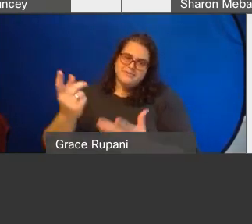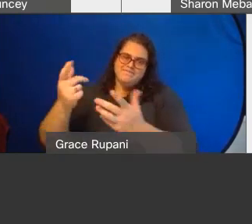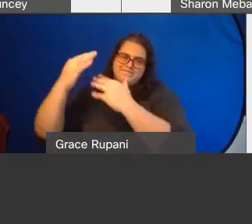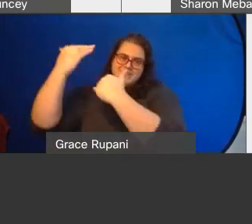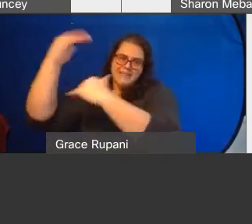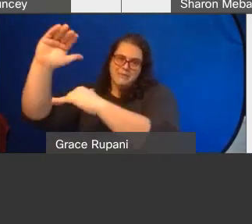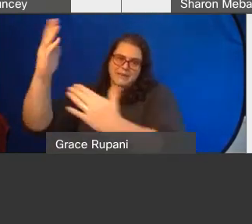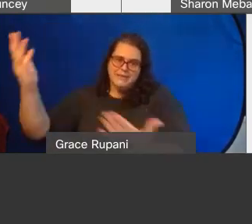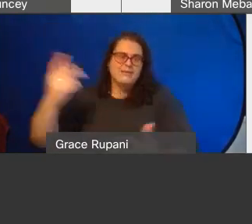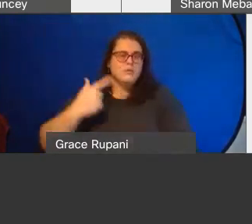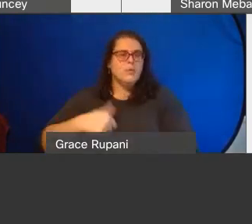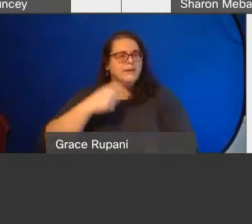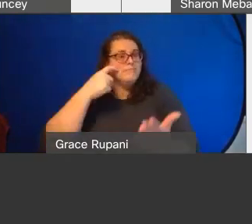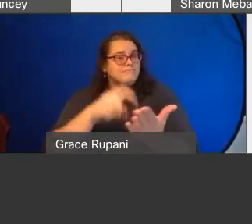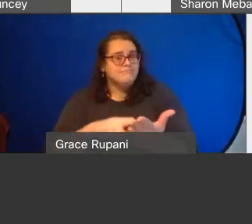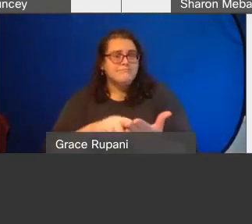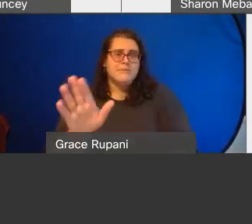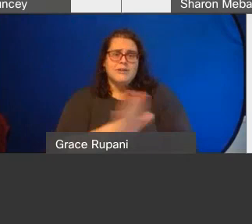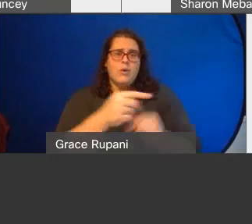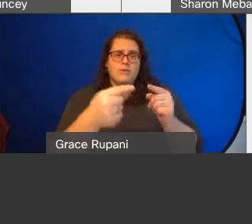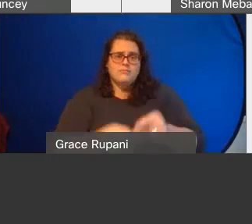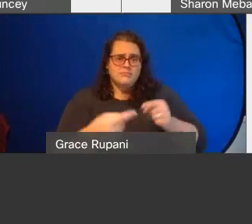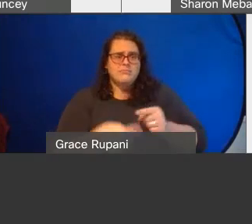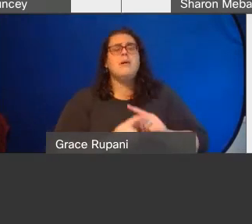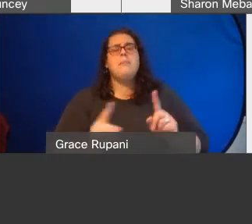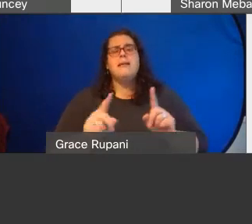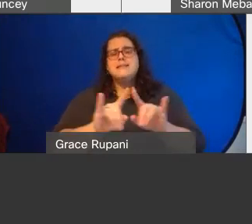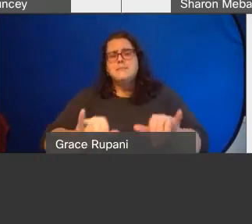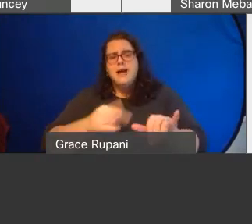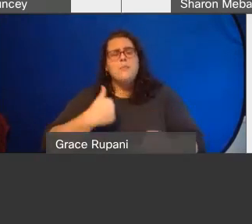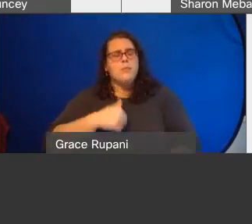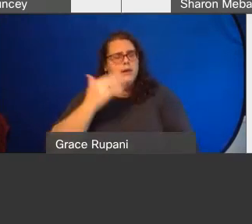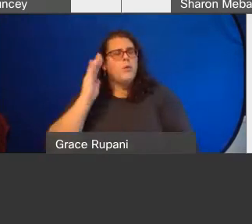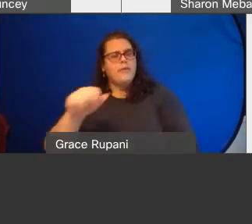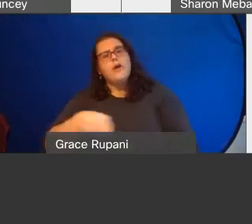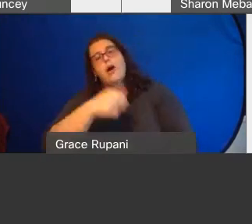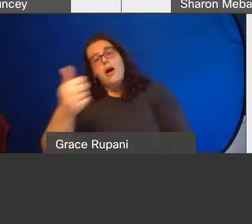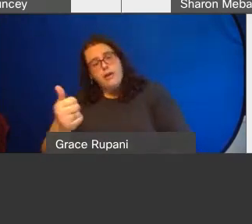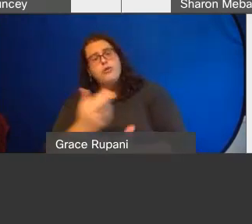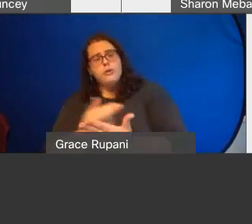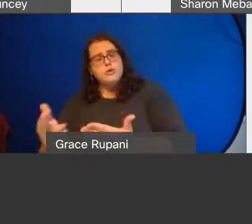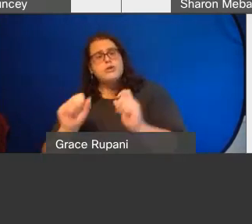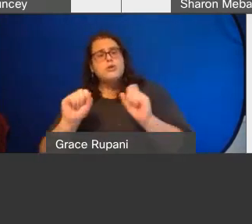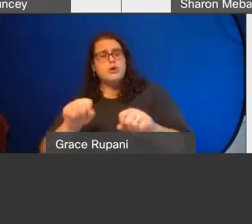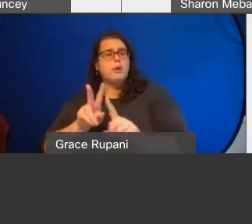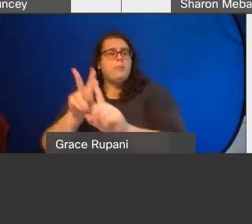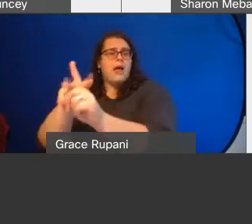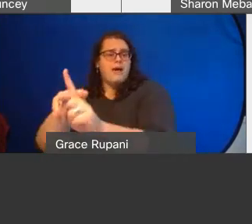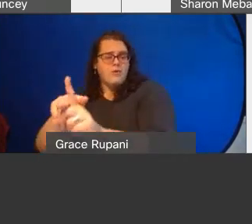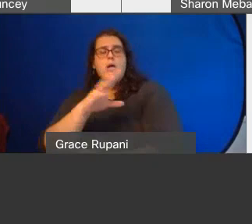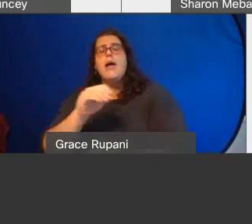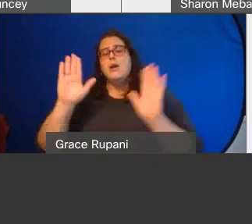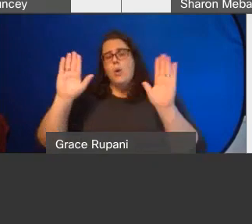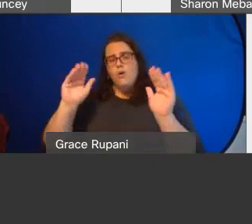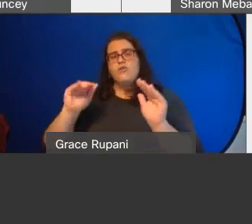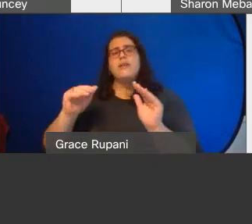And we hear you, but we also know that there are other resources that people can apply for and hopefully be able to get.